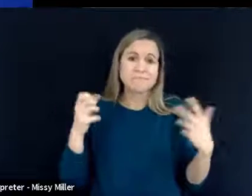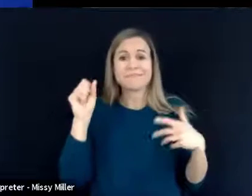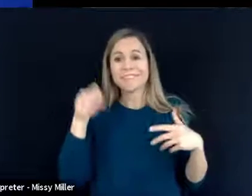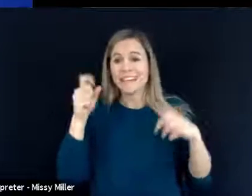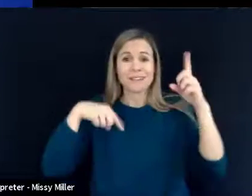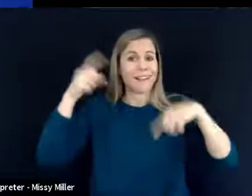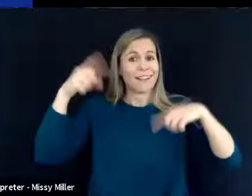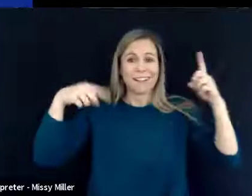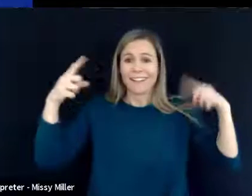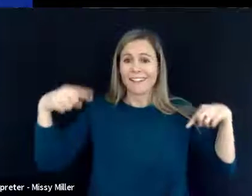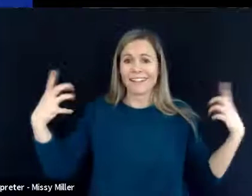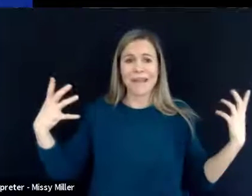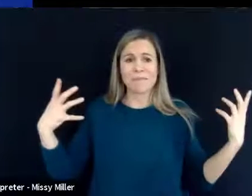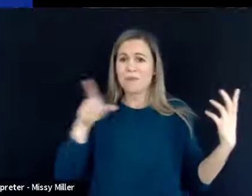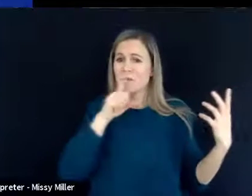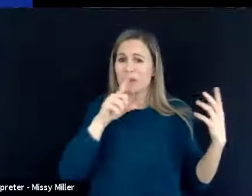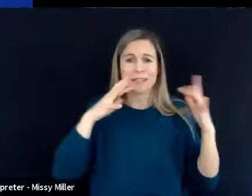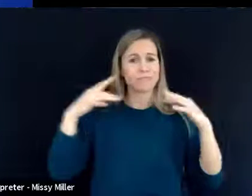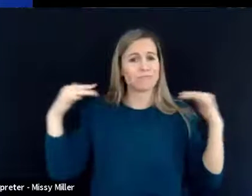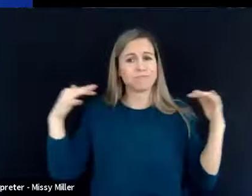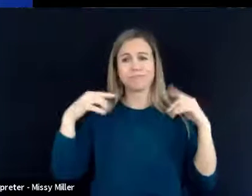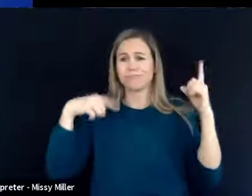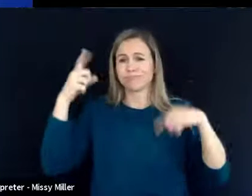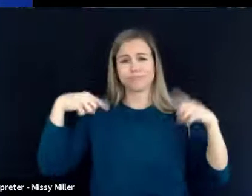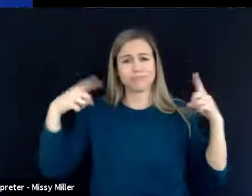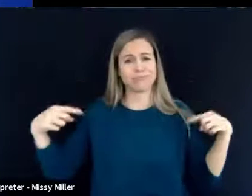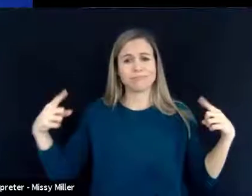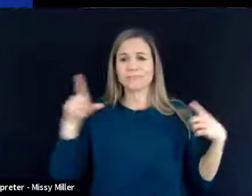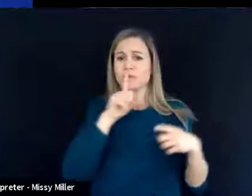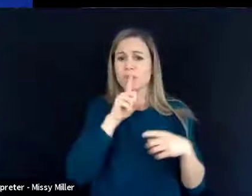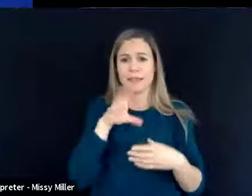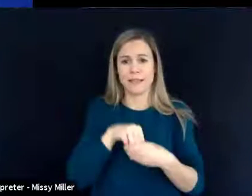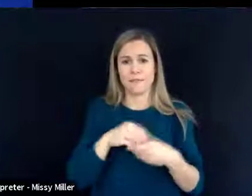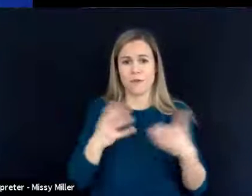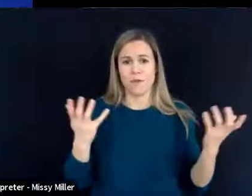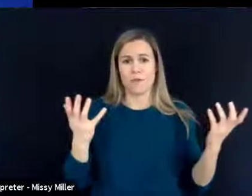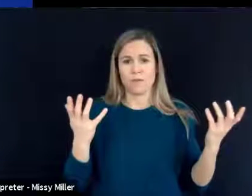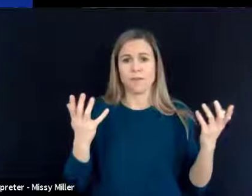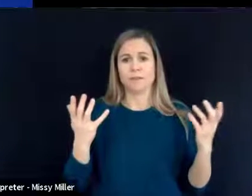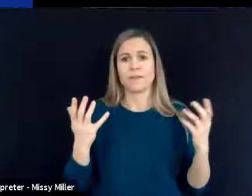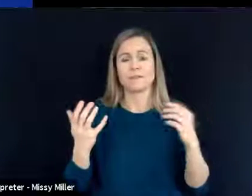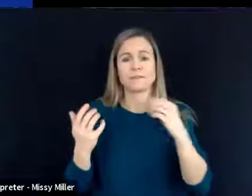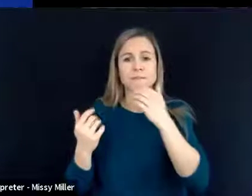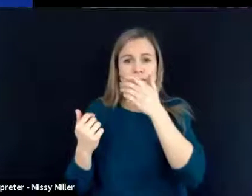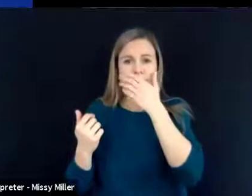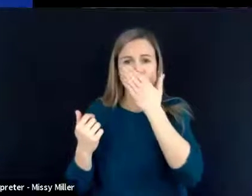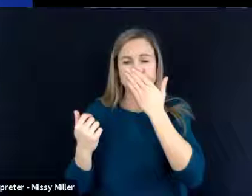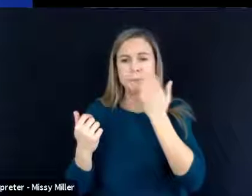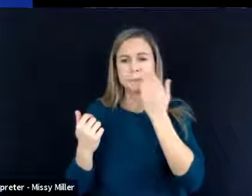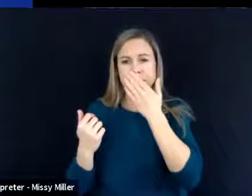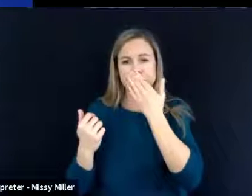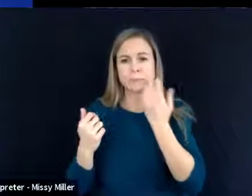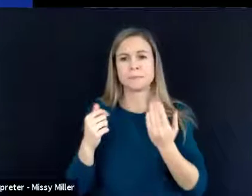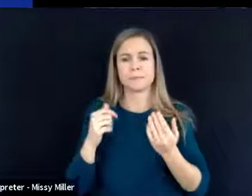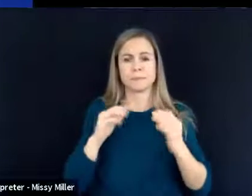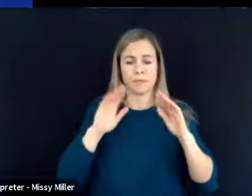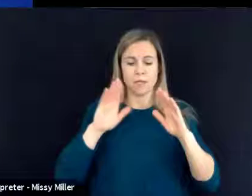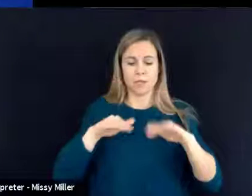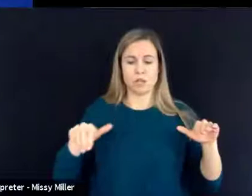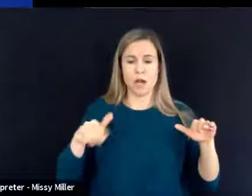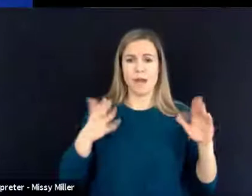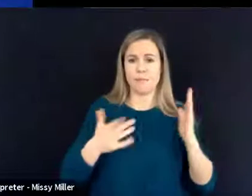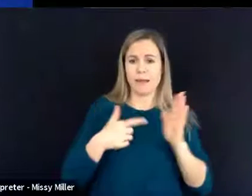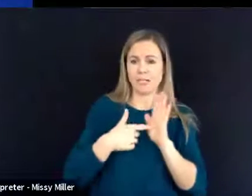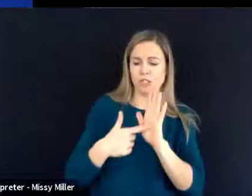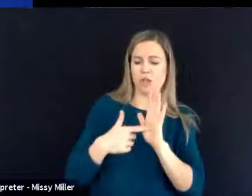all degrees. And that sounds like I'm trying to be facetious, but I'm really not. Learners may show a mixed